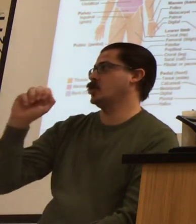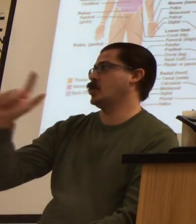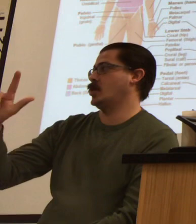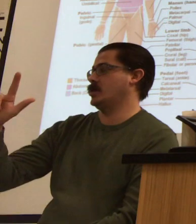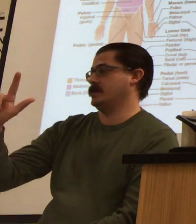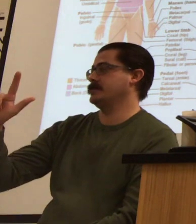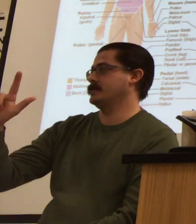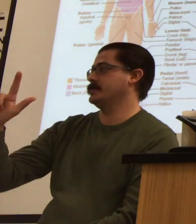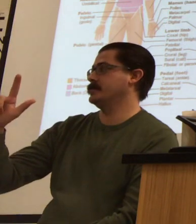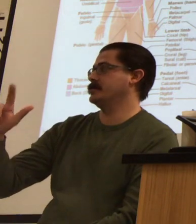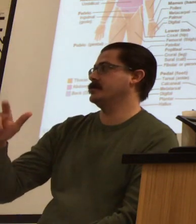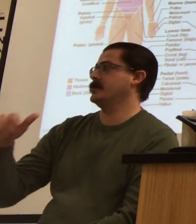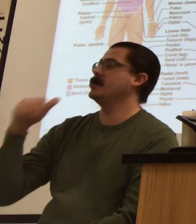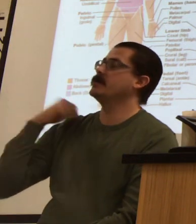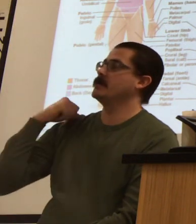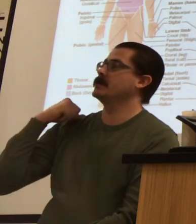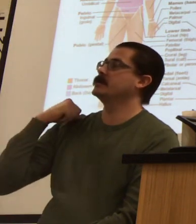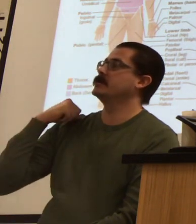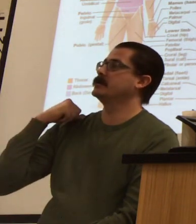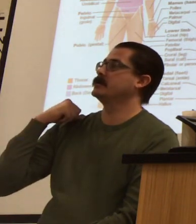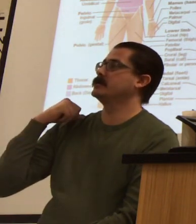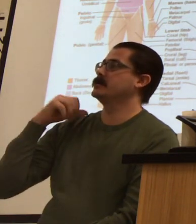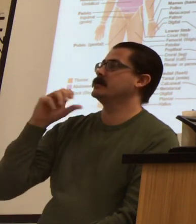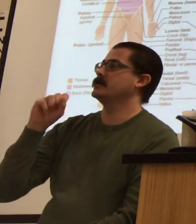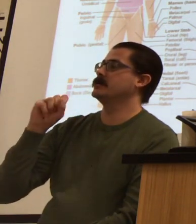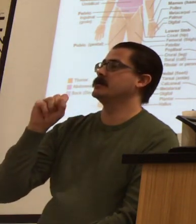Your calves.